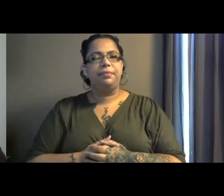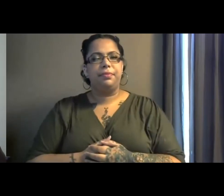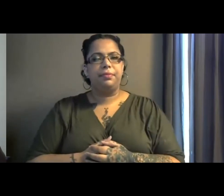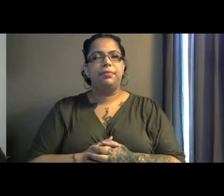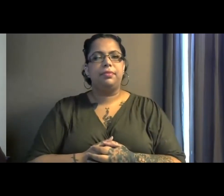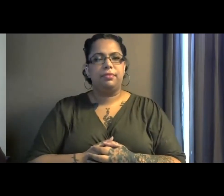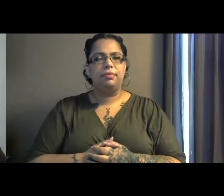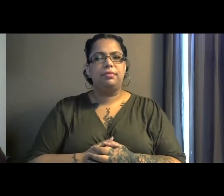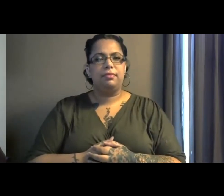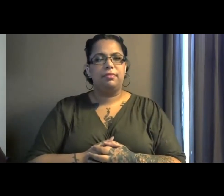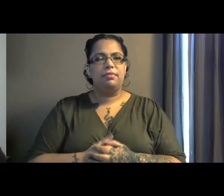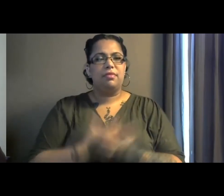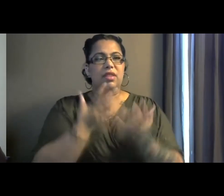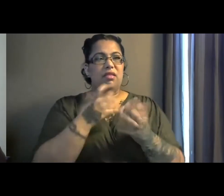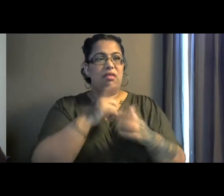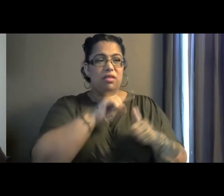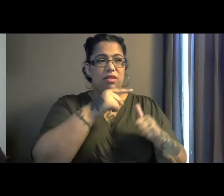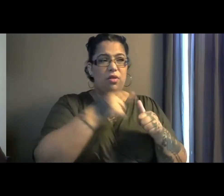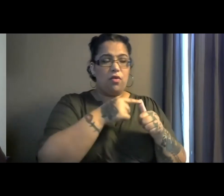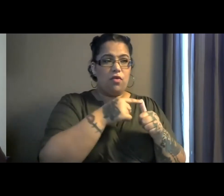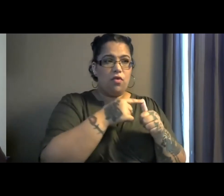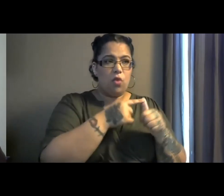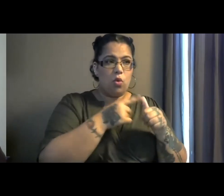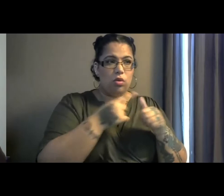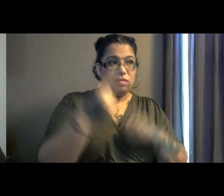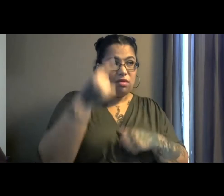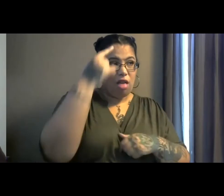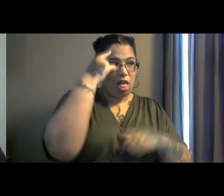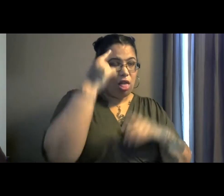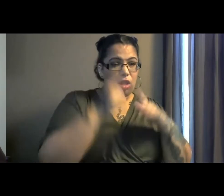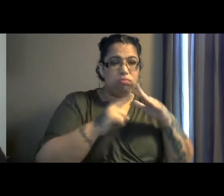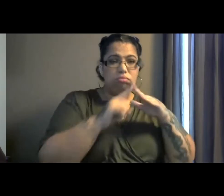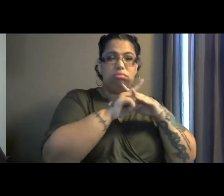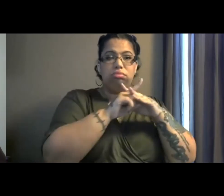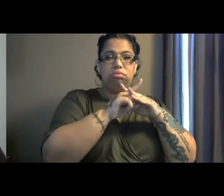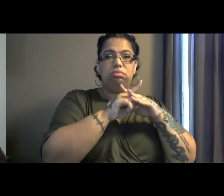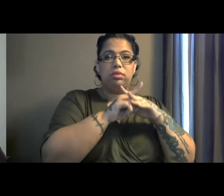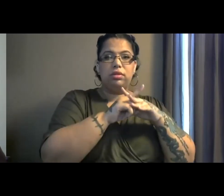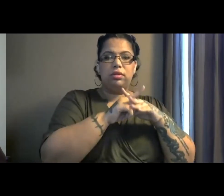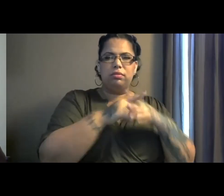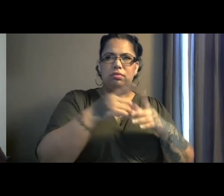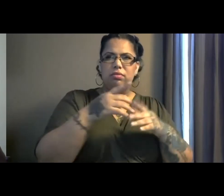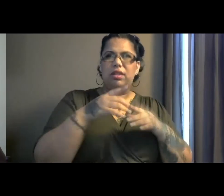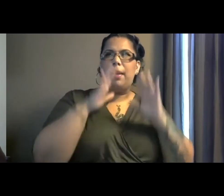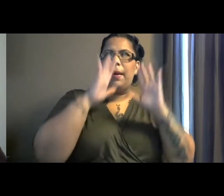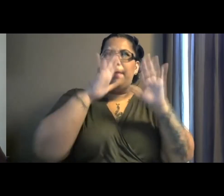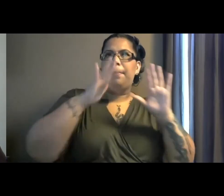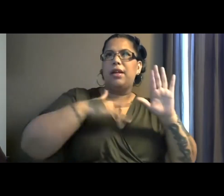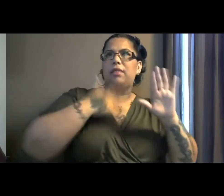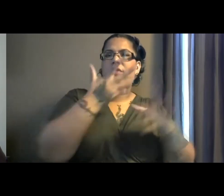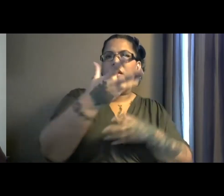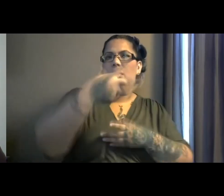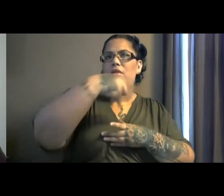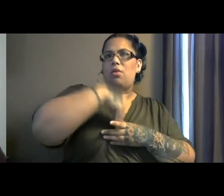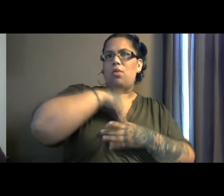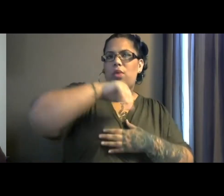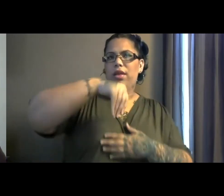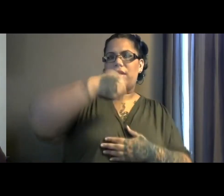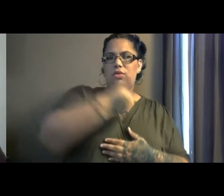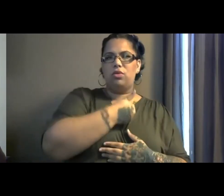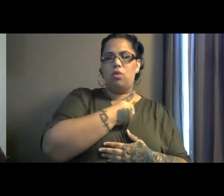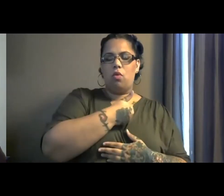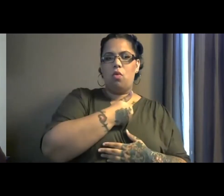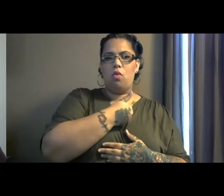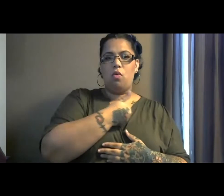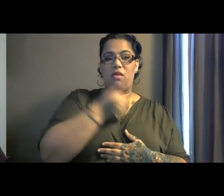It is first thought. It is a grand feeling within the soul. It is God